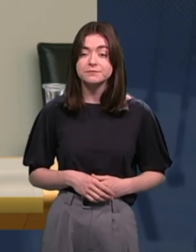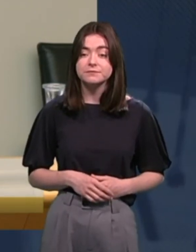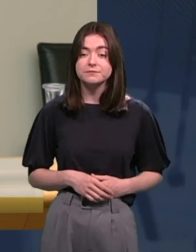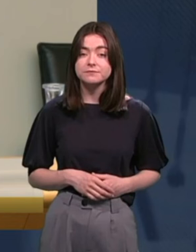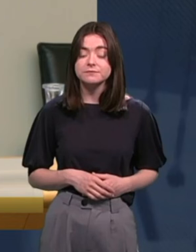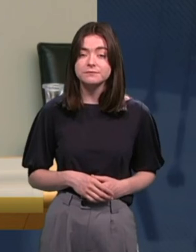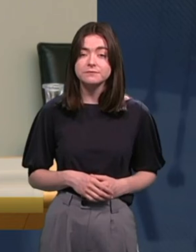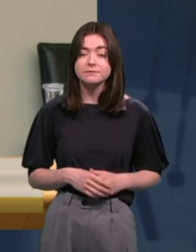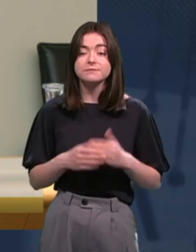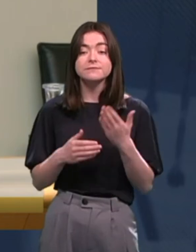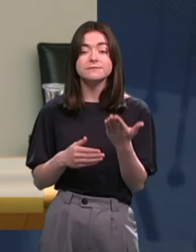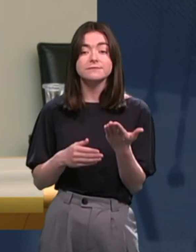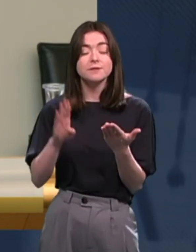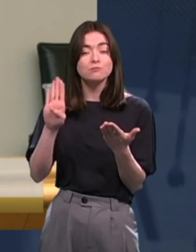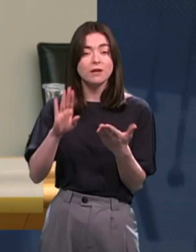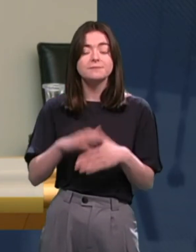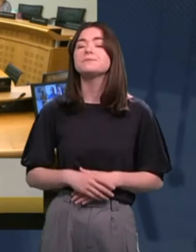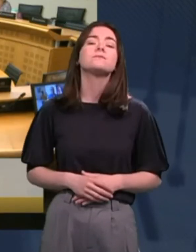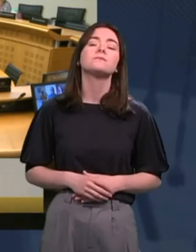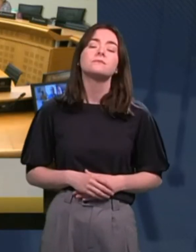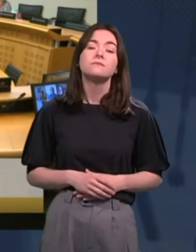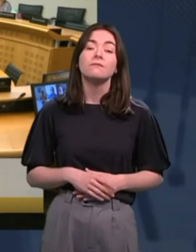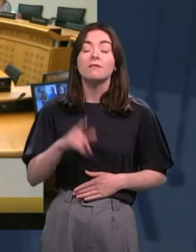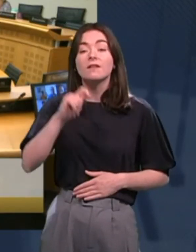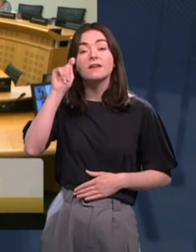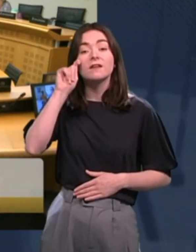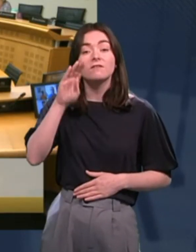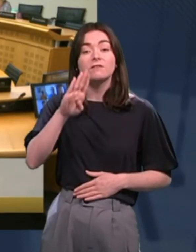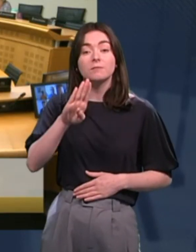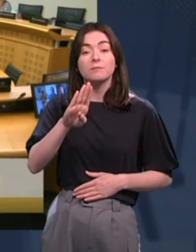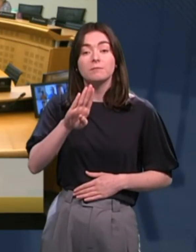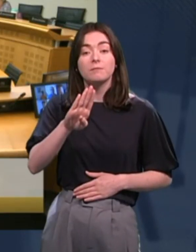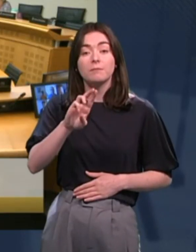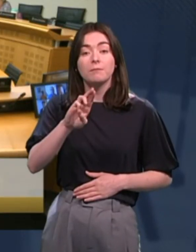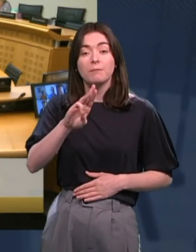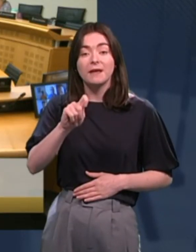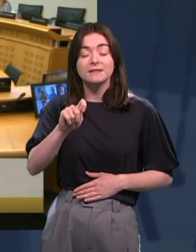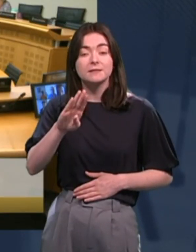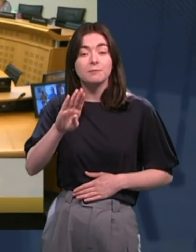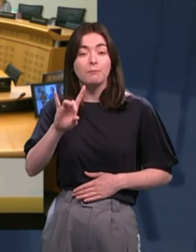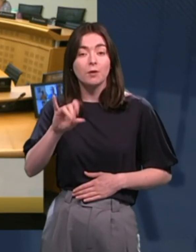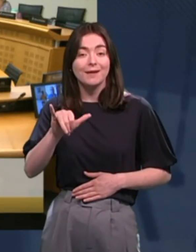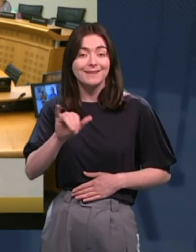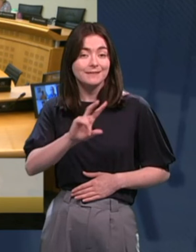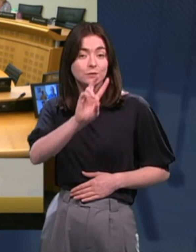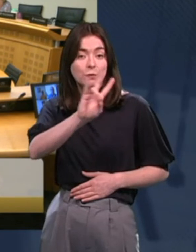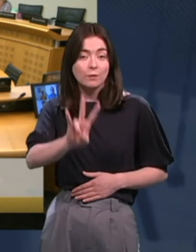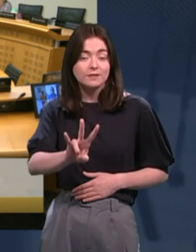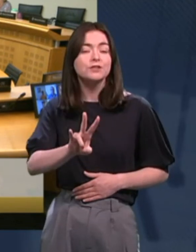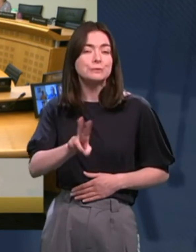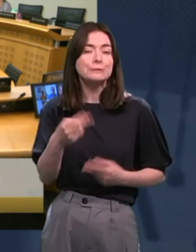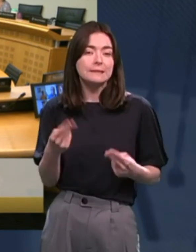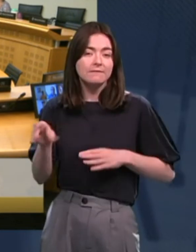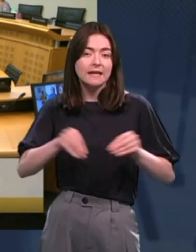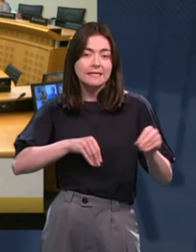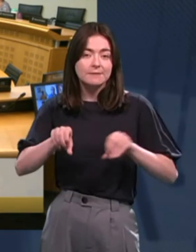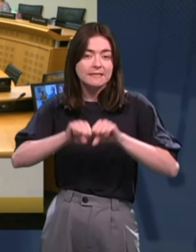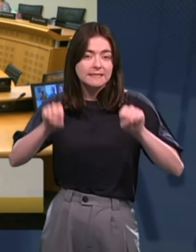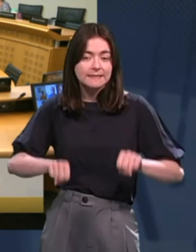think from Pat Buckley's question, certainly one thing would be flexibility in the systems, whether